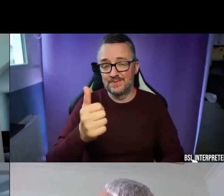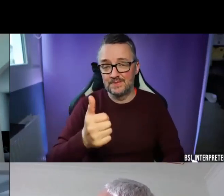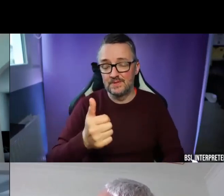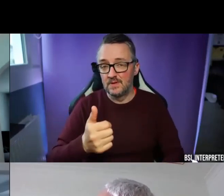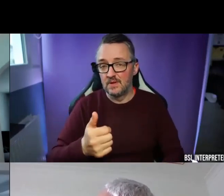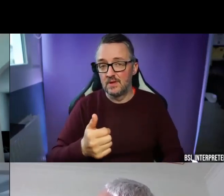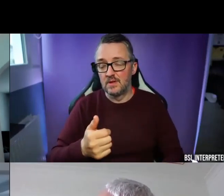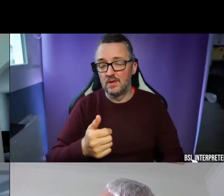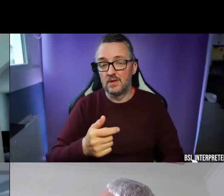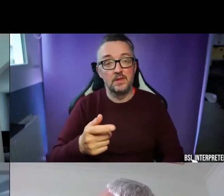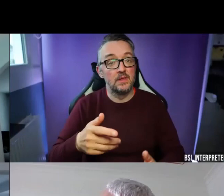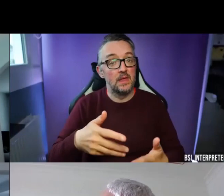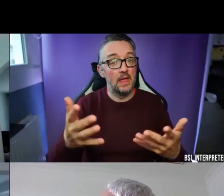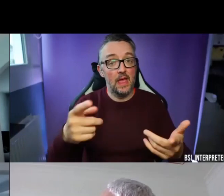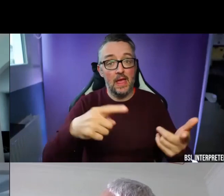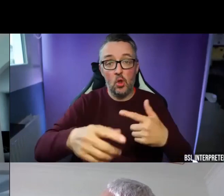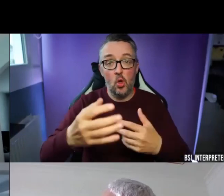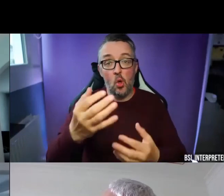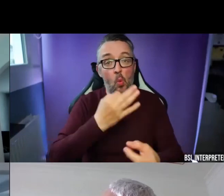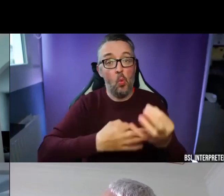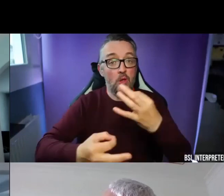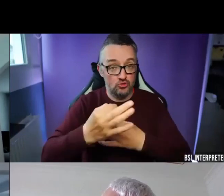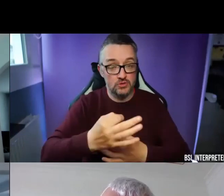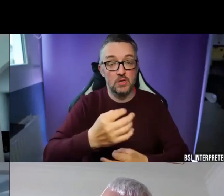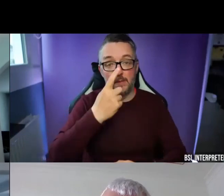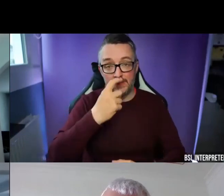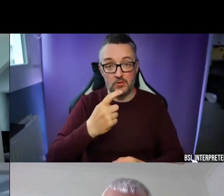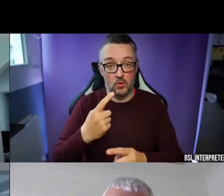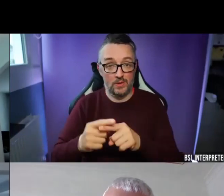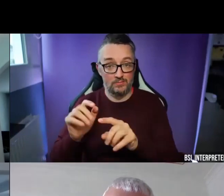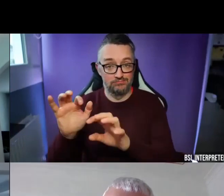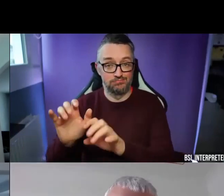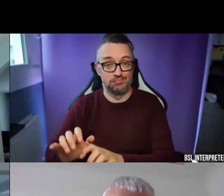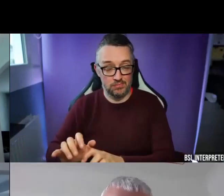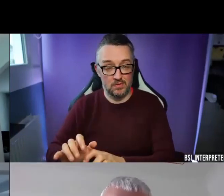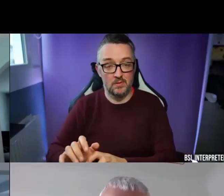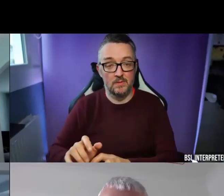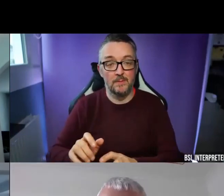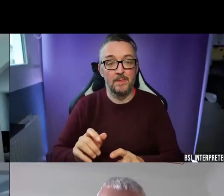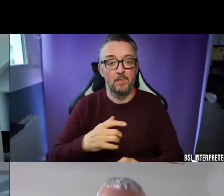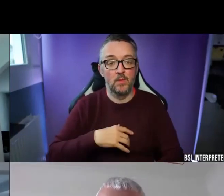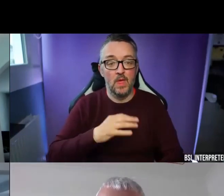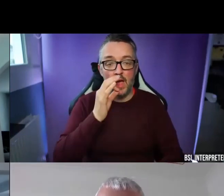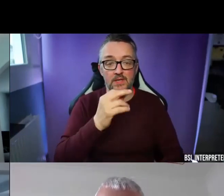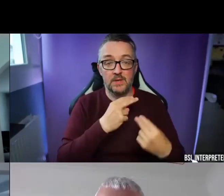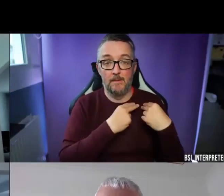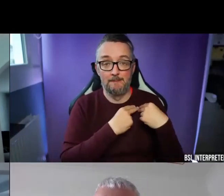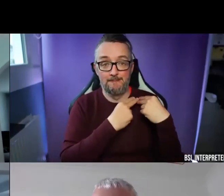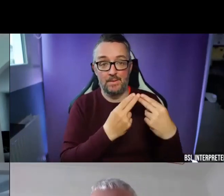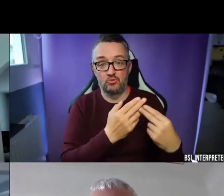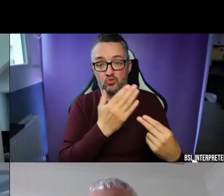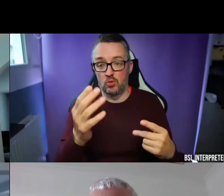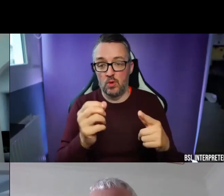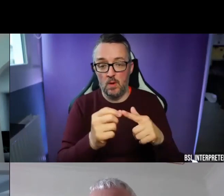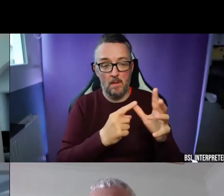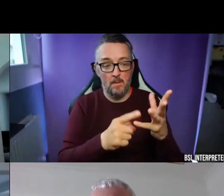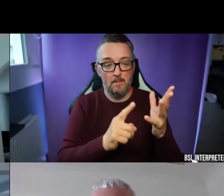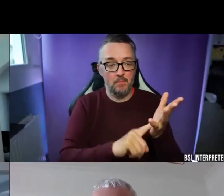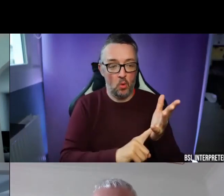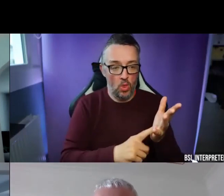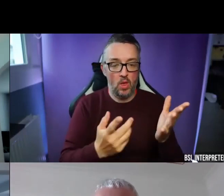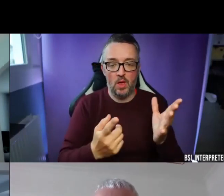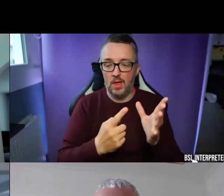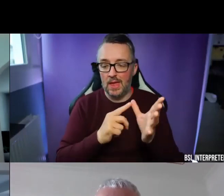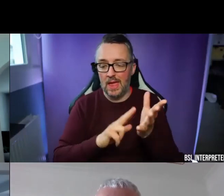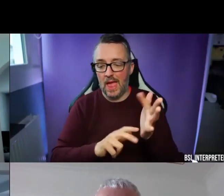any pressing questions, please pop them in the chat very quickly. In the meantime, if I could just hand over very quickly to Paul and Andrew, can you guys maybe